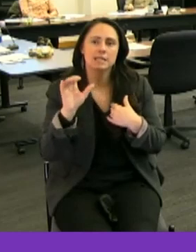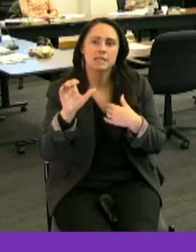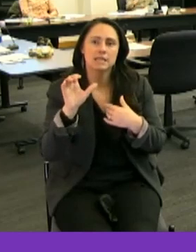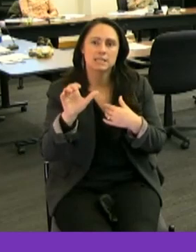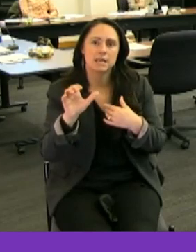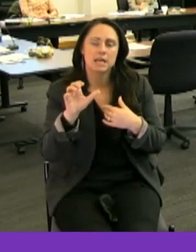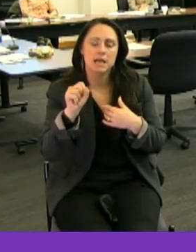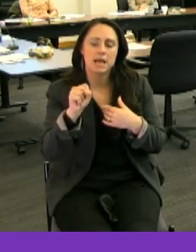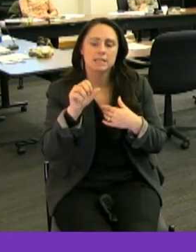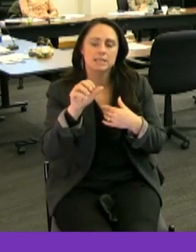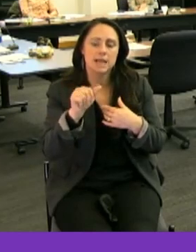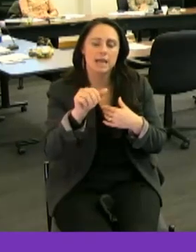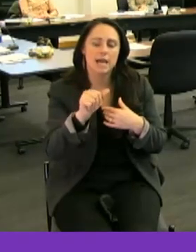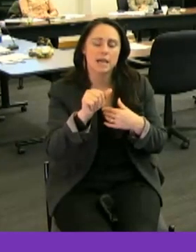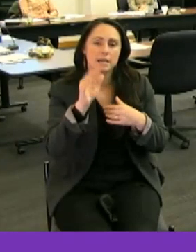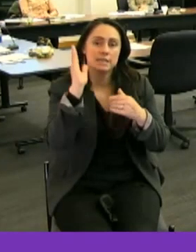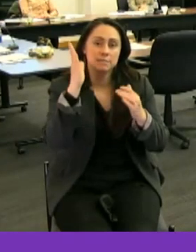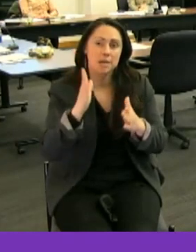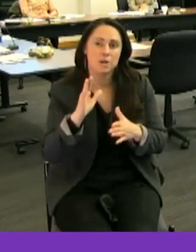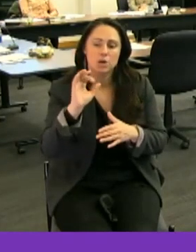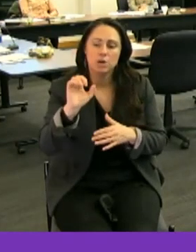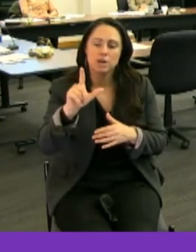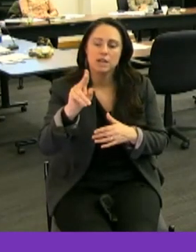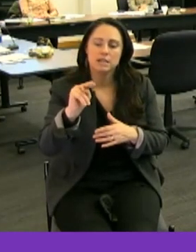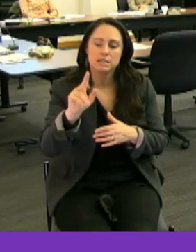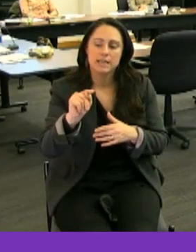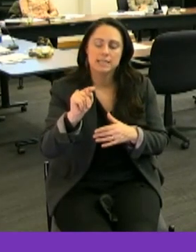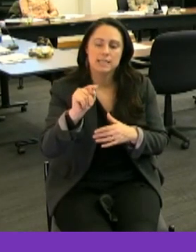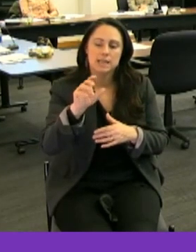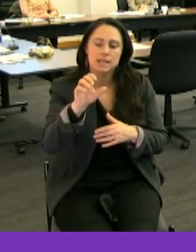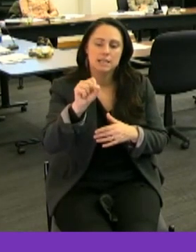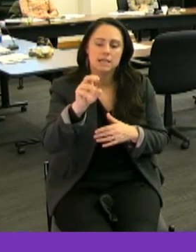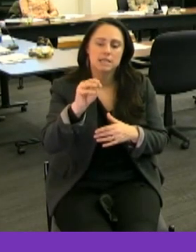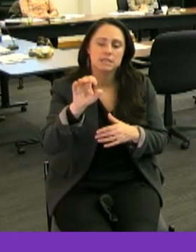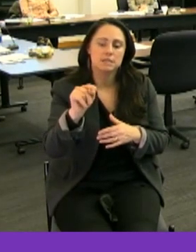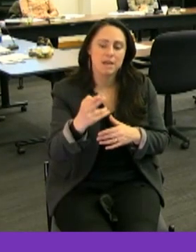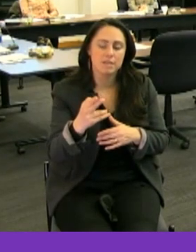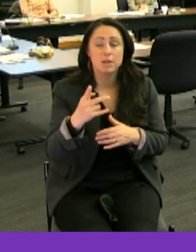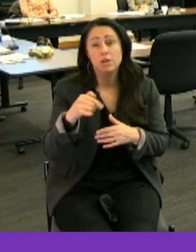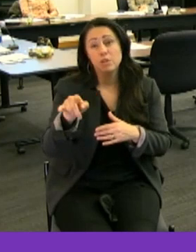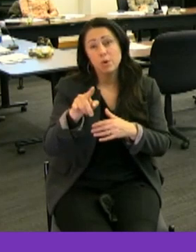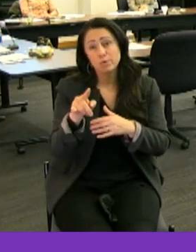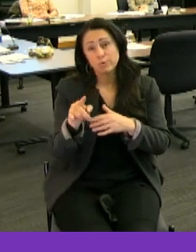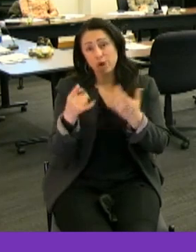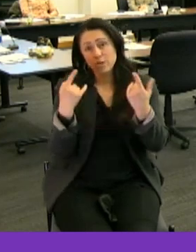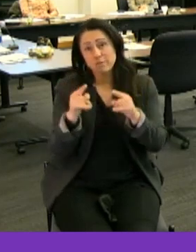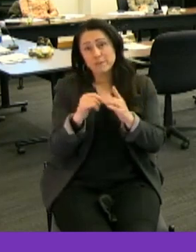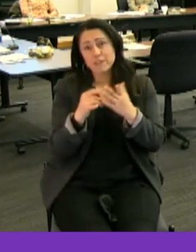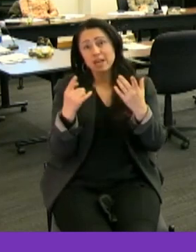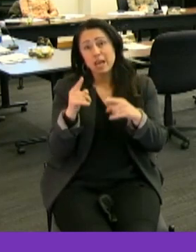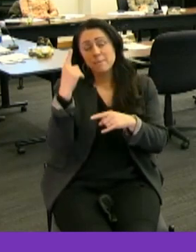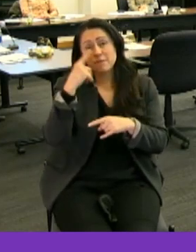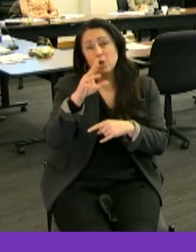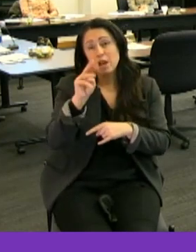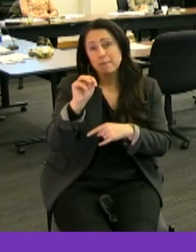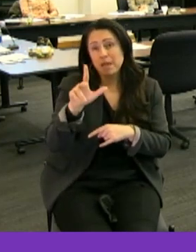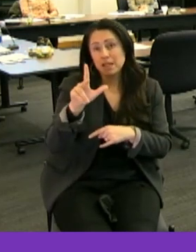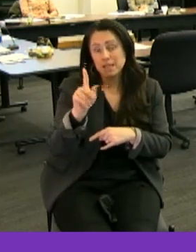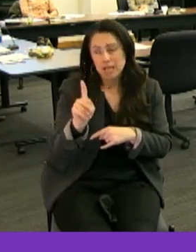ICC SAA speaker, Clint Smith. So those are kind of the events that happened for